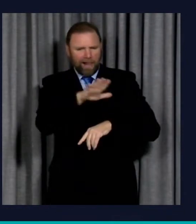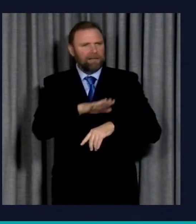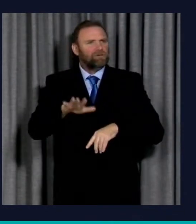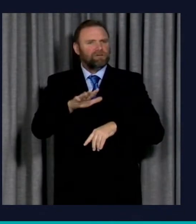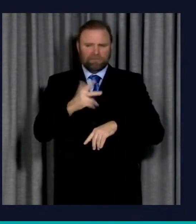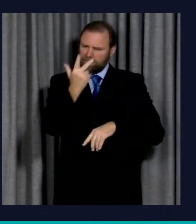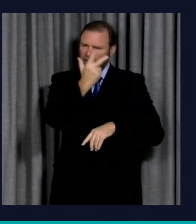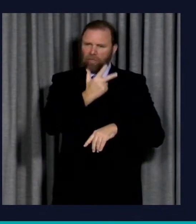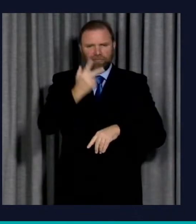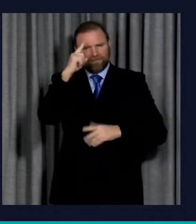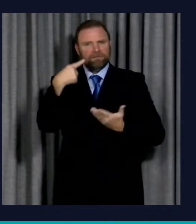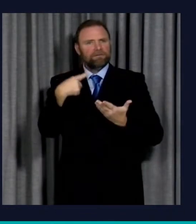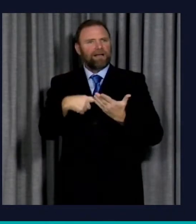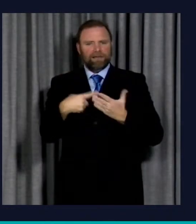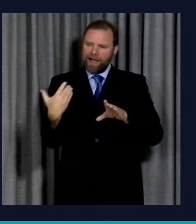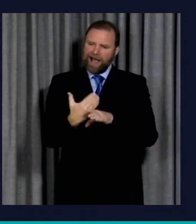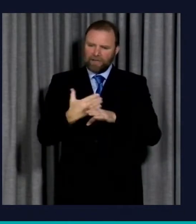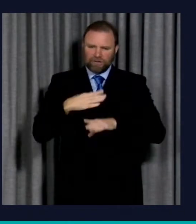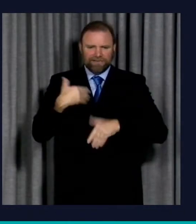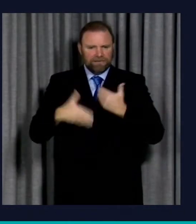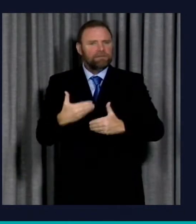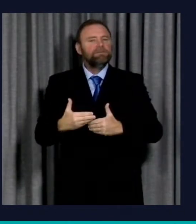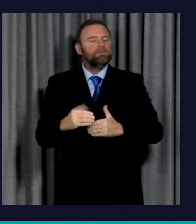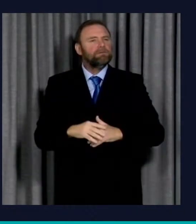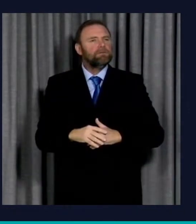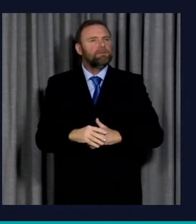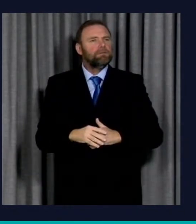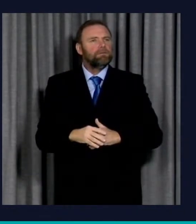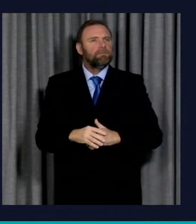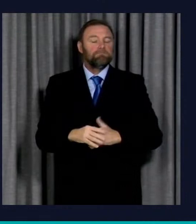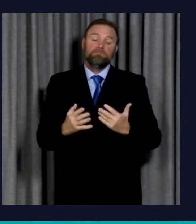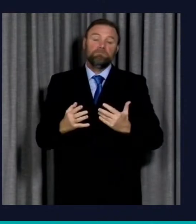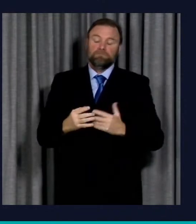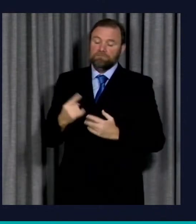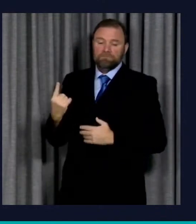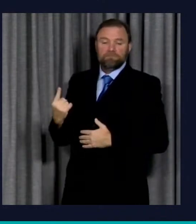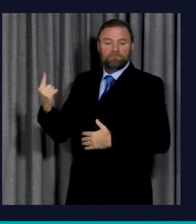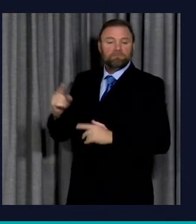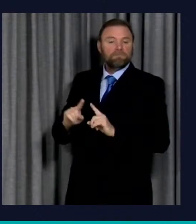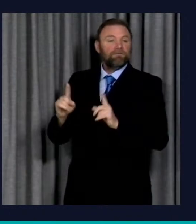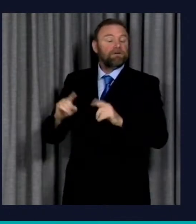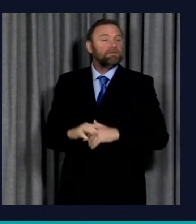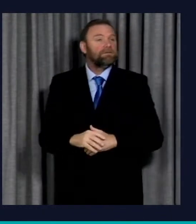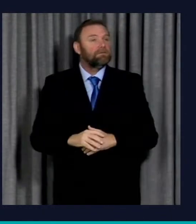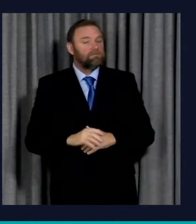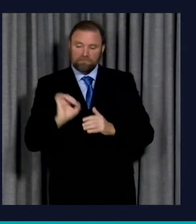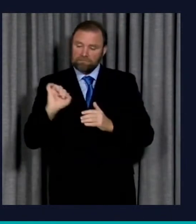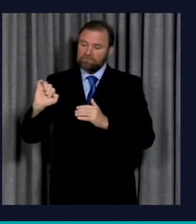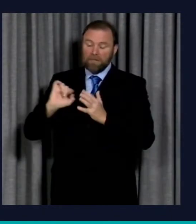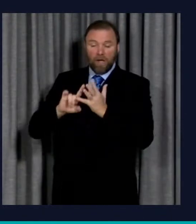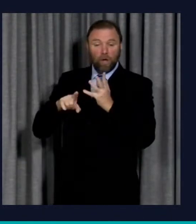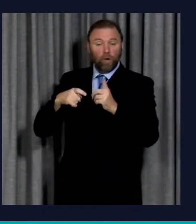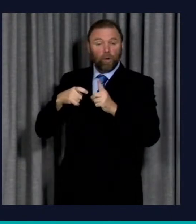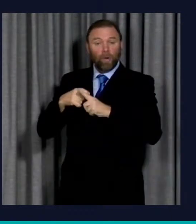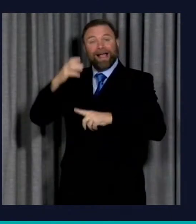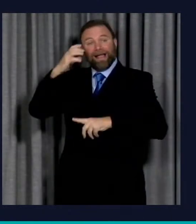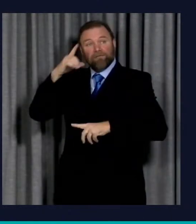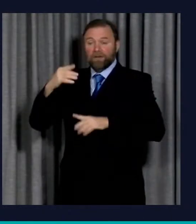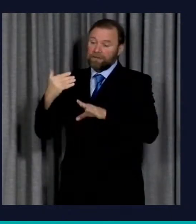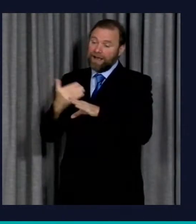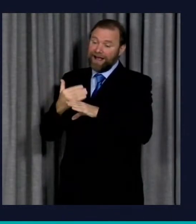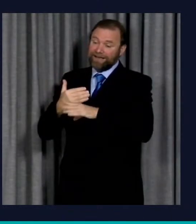conclusions that action is needed and needed now. The UK government acting for